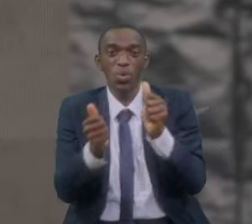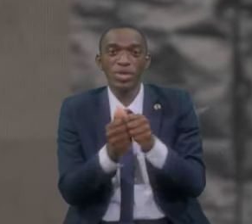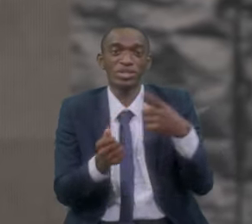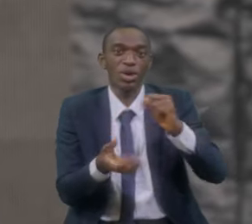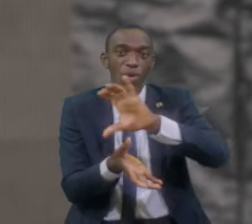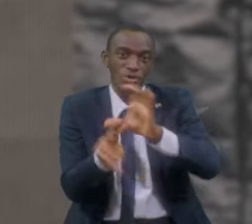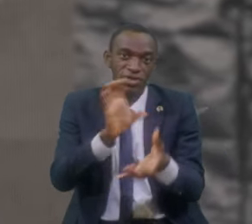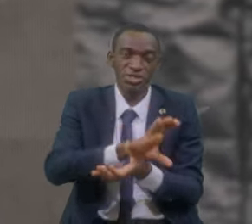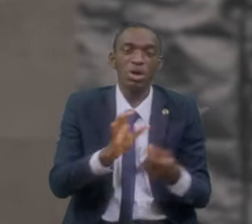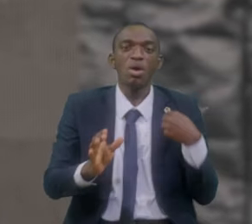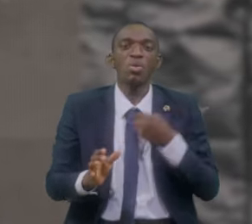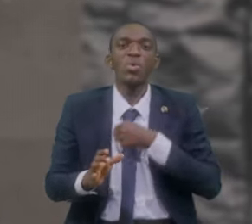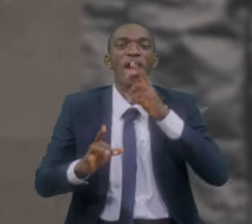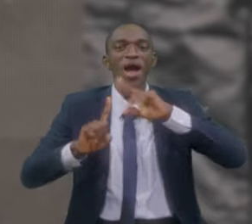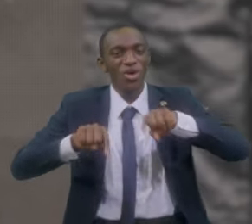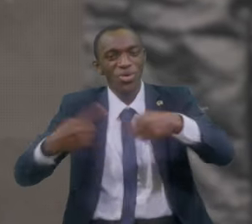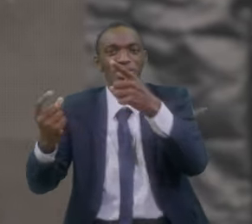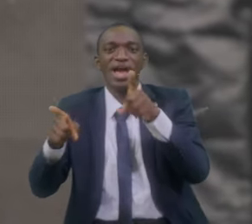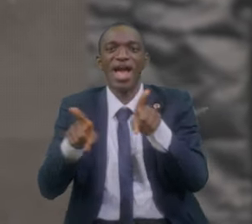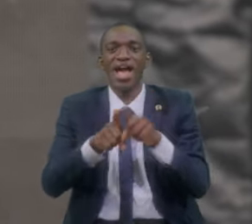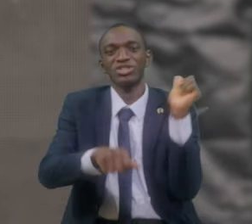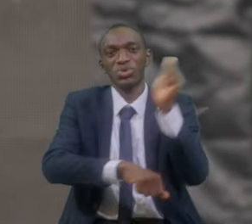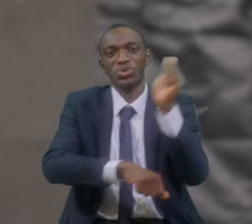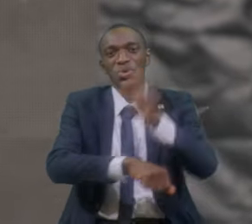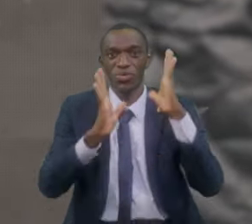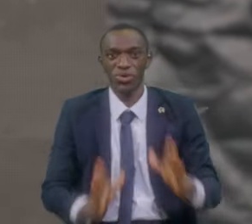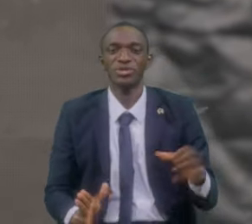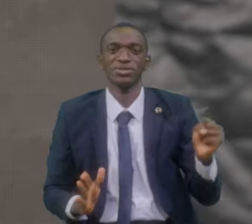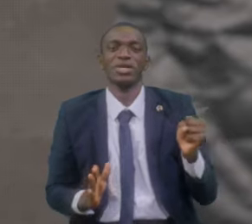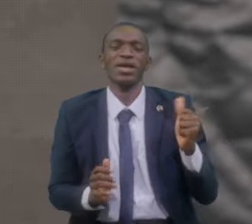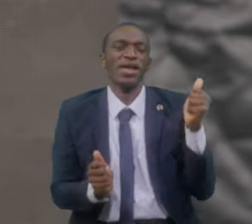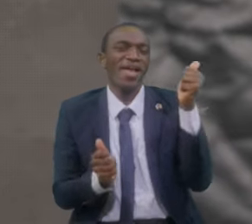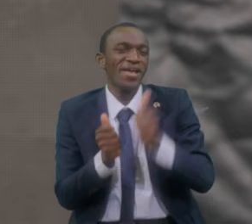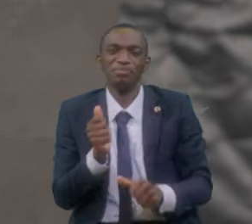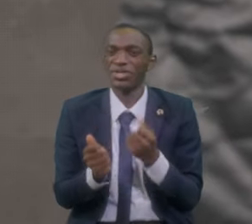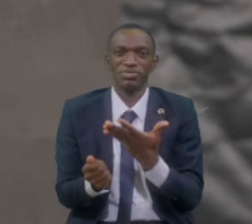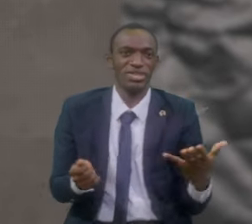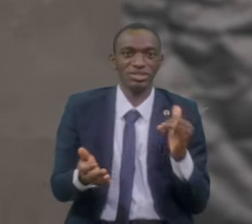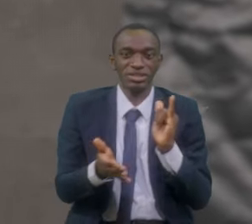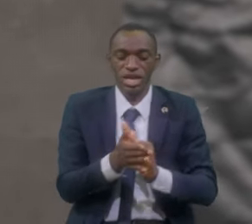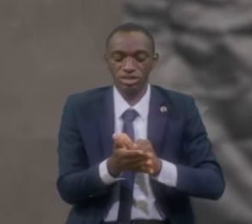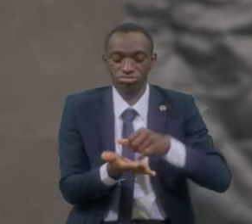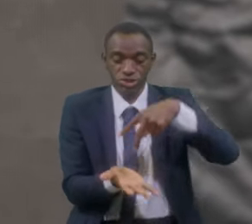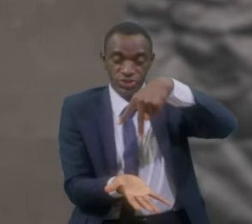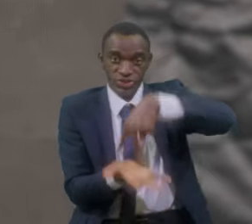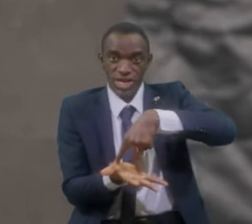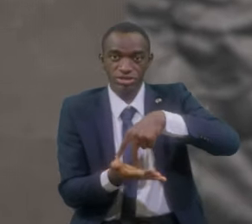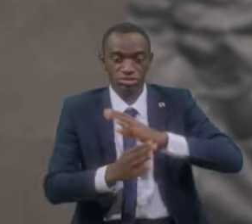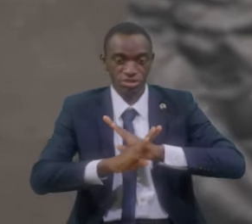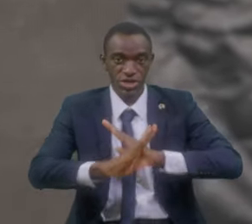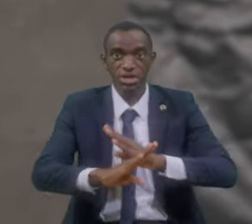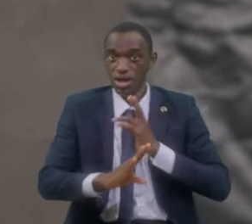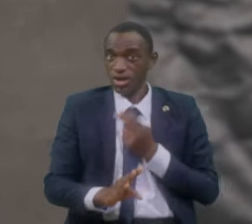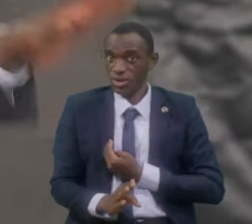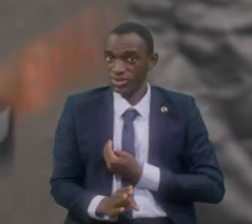going as conquerors. Anything that stands in our way, as we